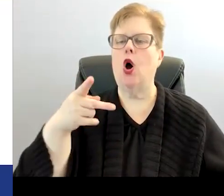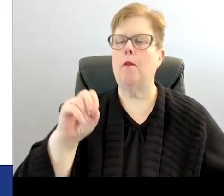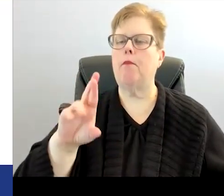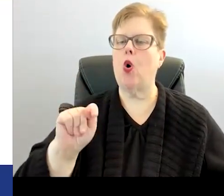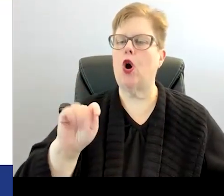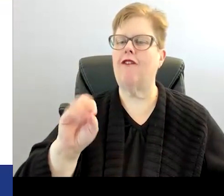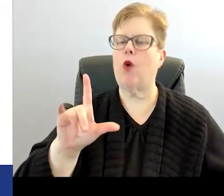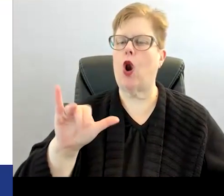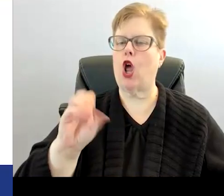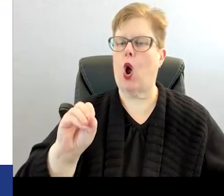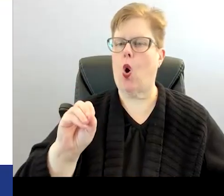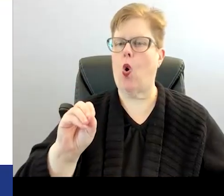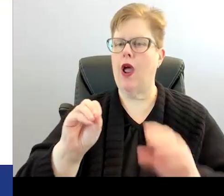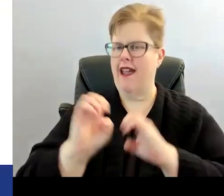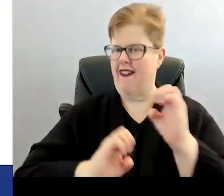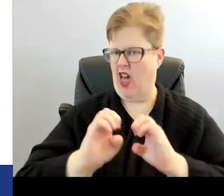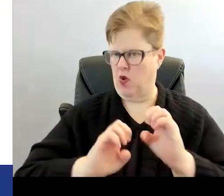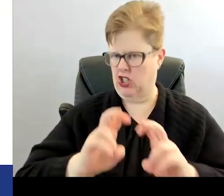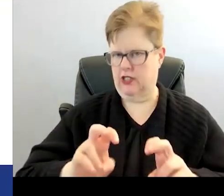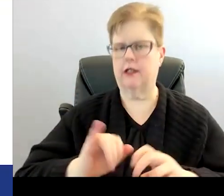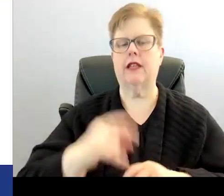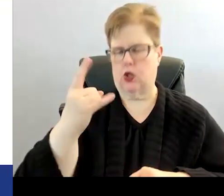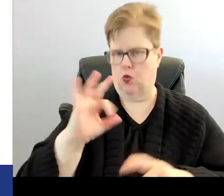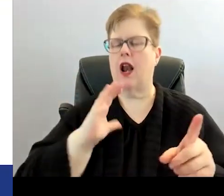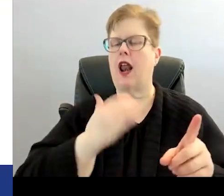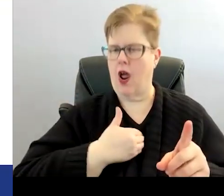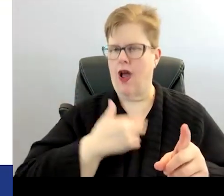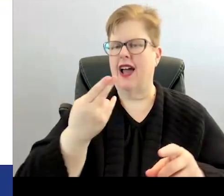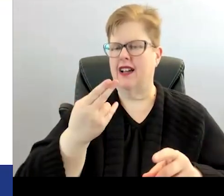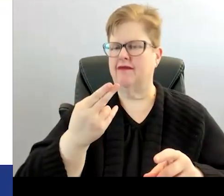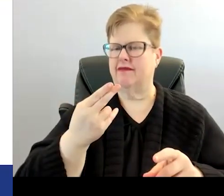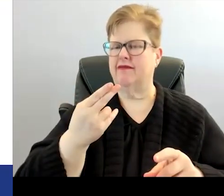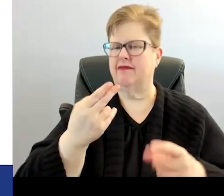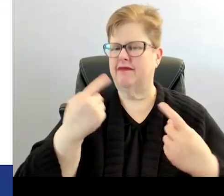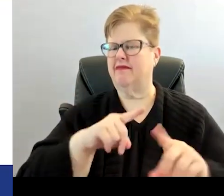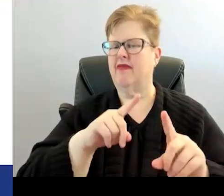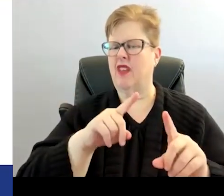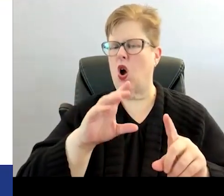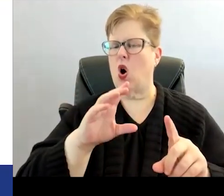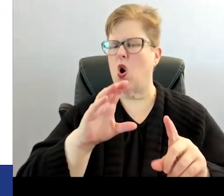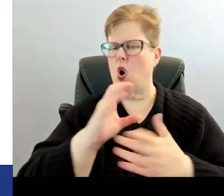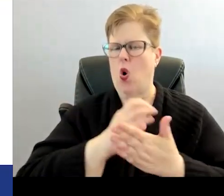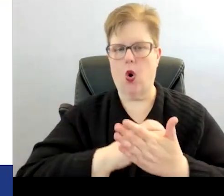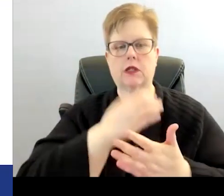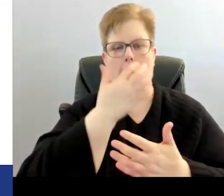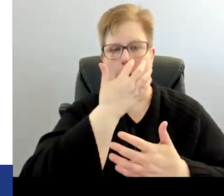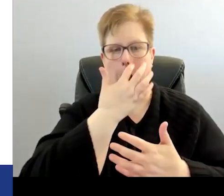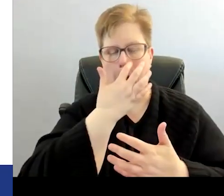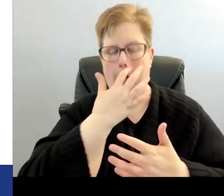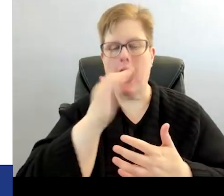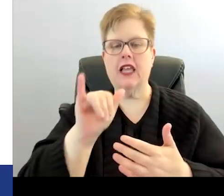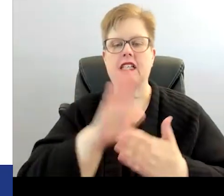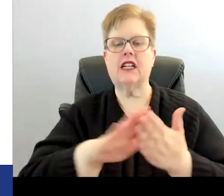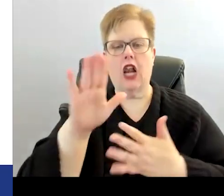Evaluation. This is one of our gen ed courses. It is specifically a college option course. By taking this course,